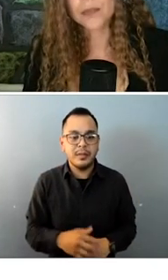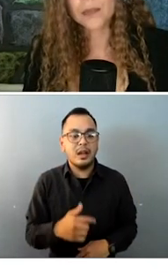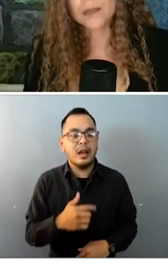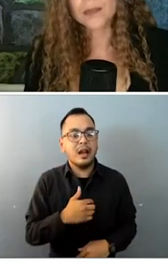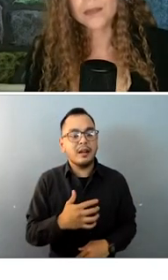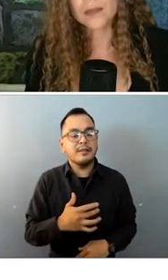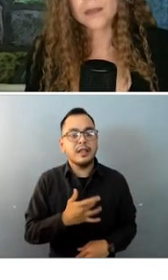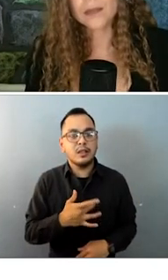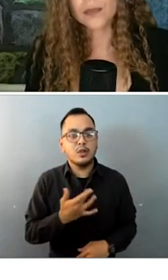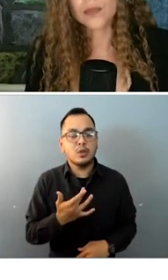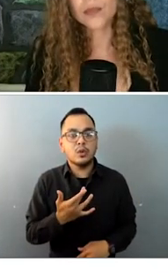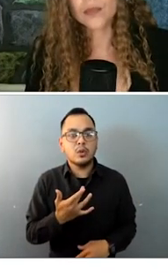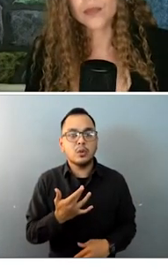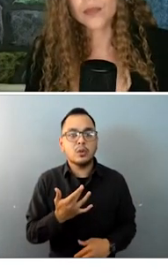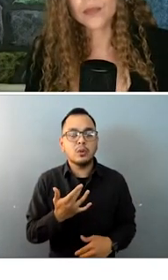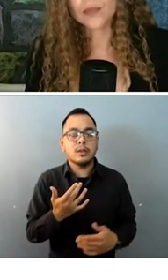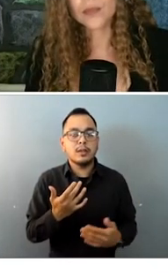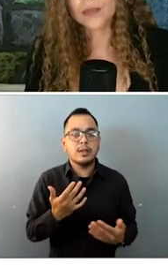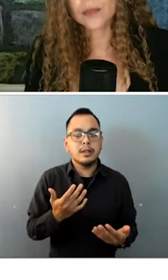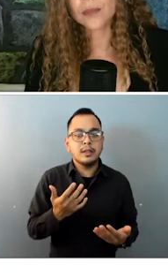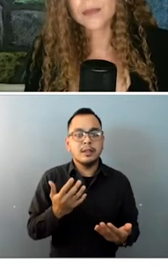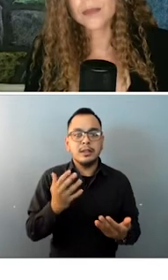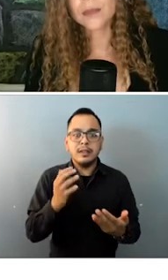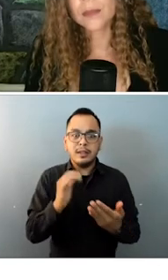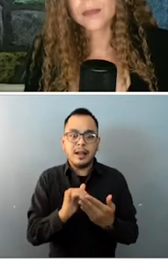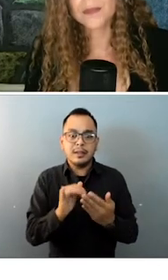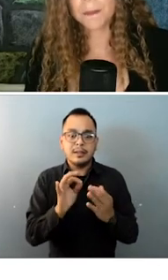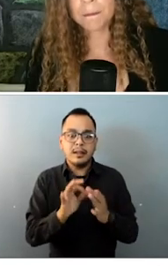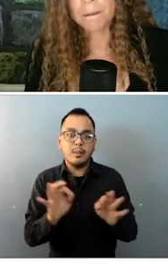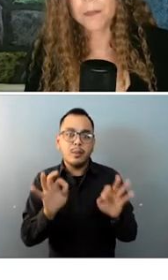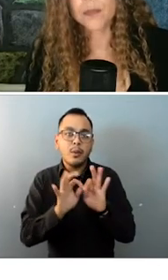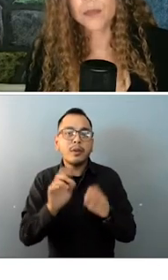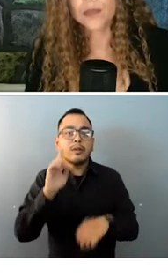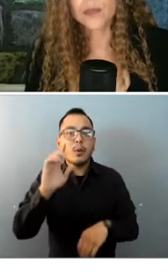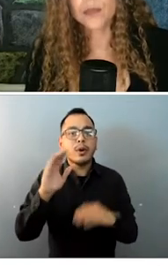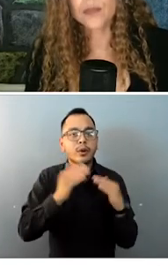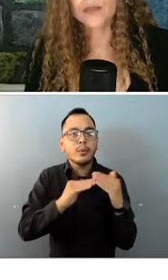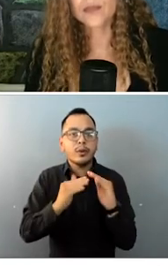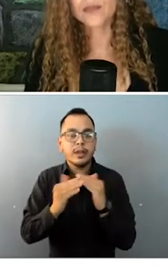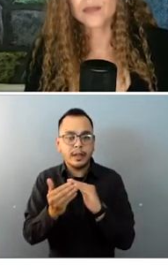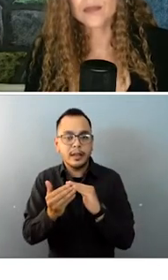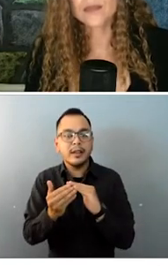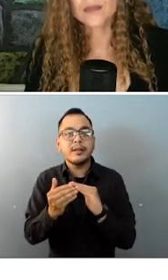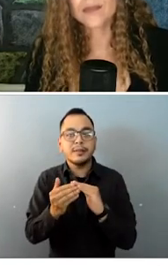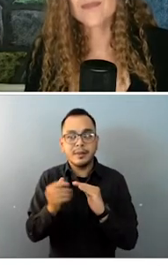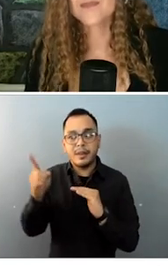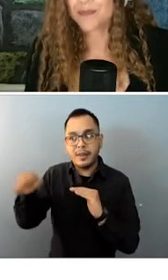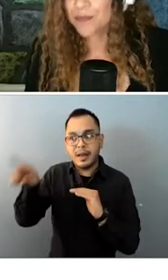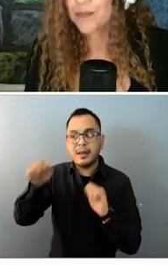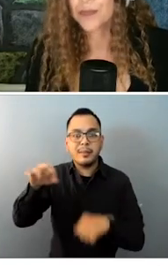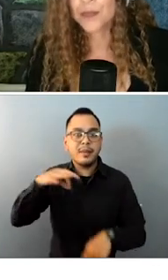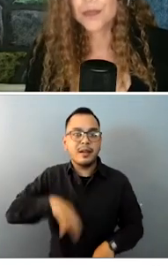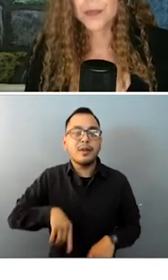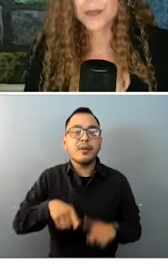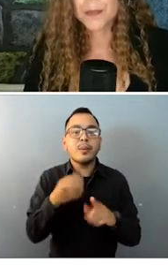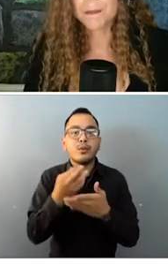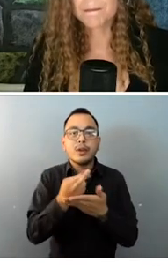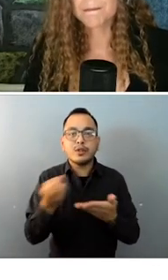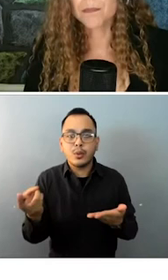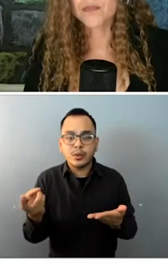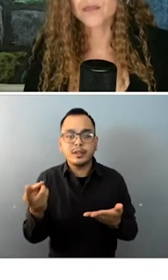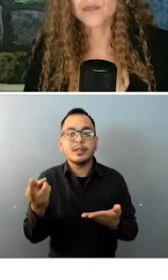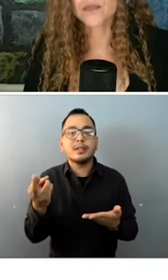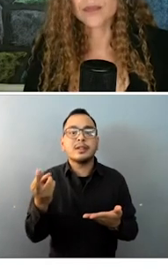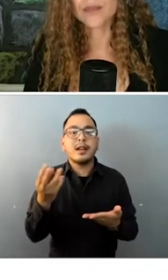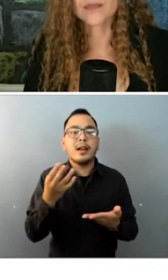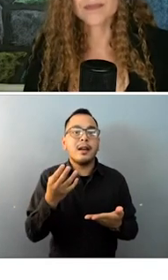I feel that is something important for the community to be able to benefit from the resources that